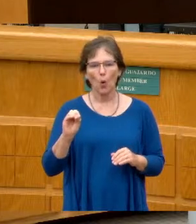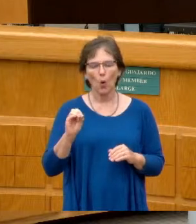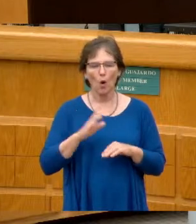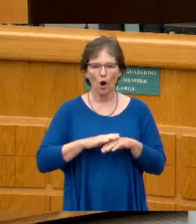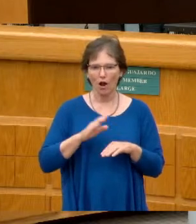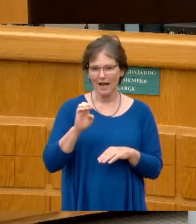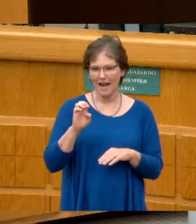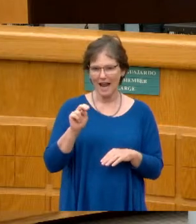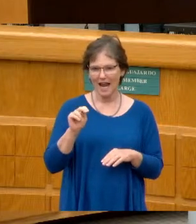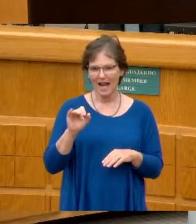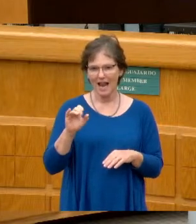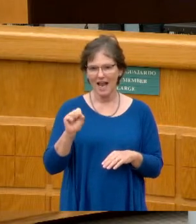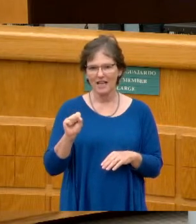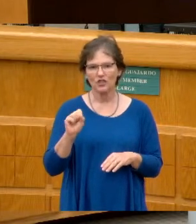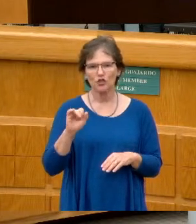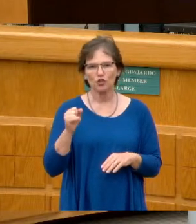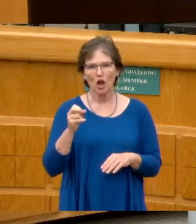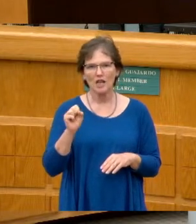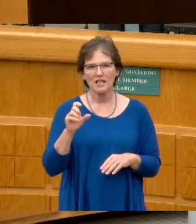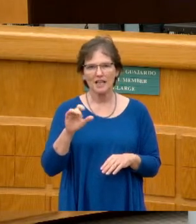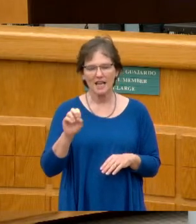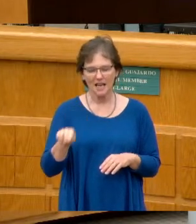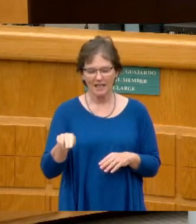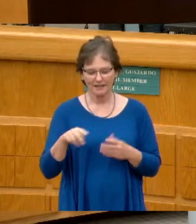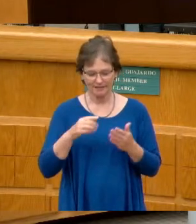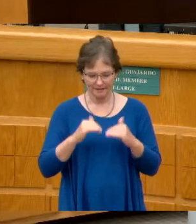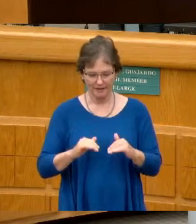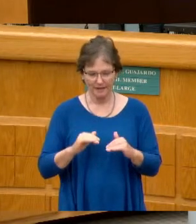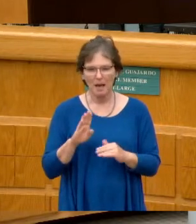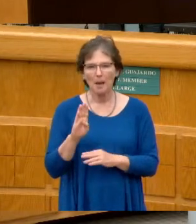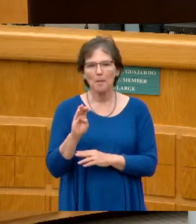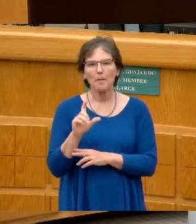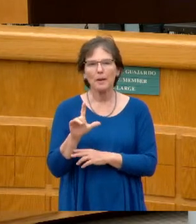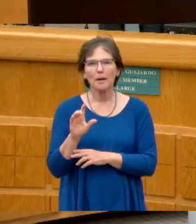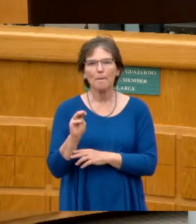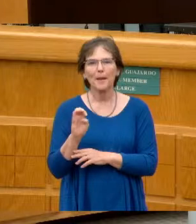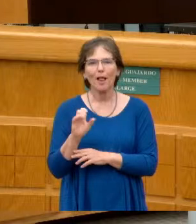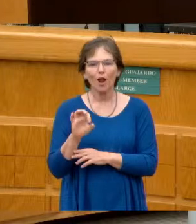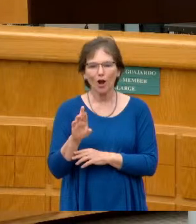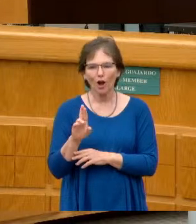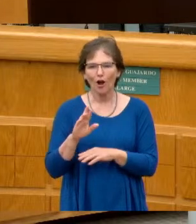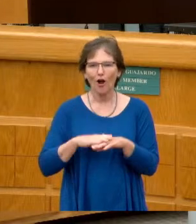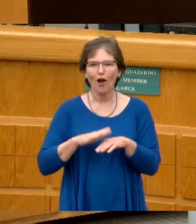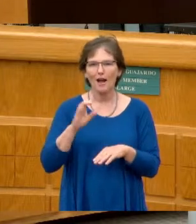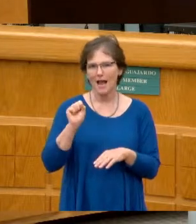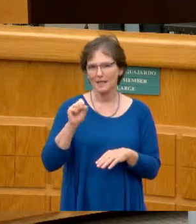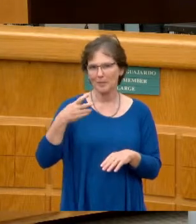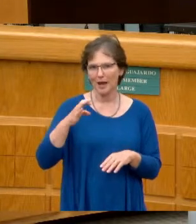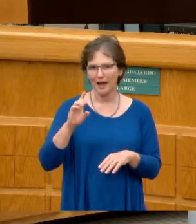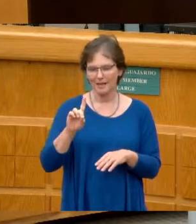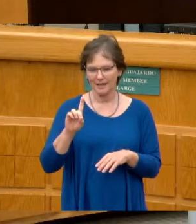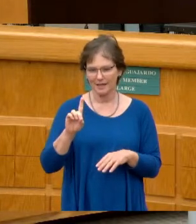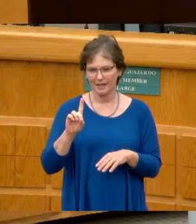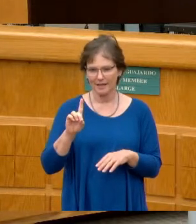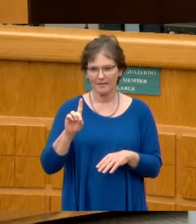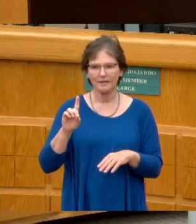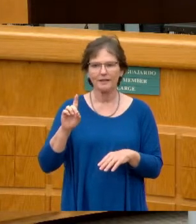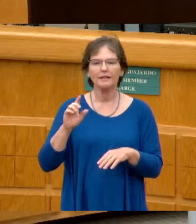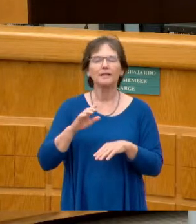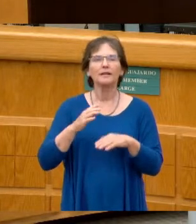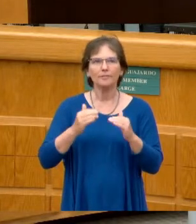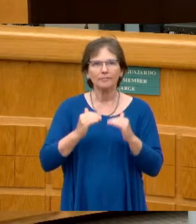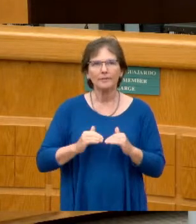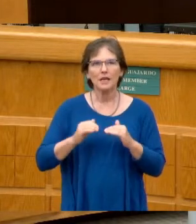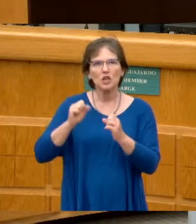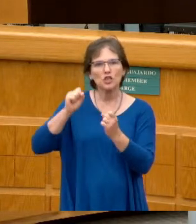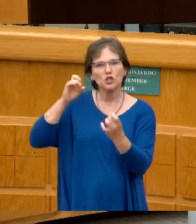Papa Murphy's on Saratoga Boulevard, Sugar on North Staples, Wendy's number 4 on